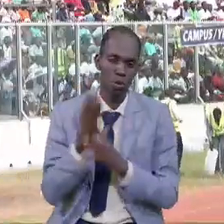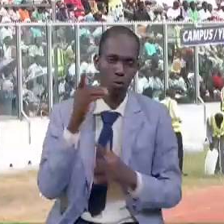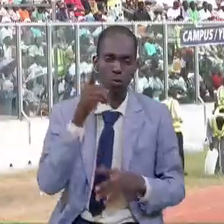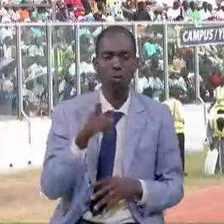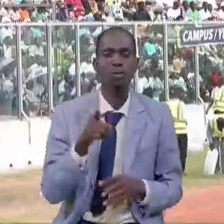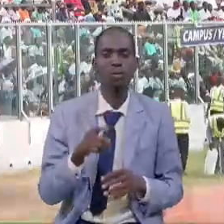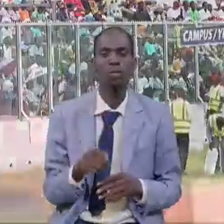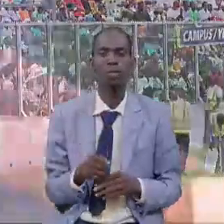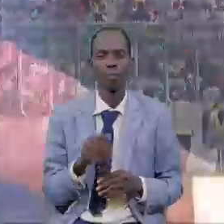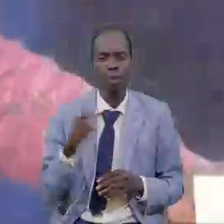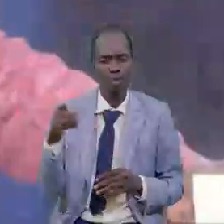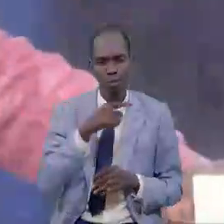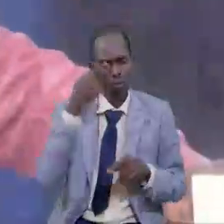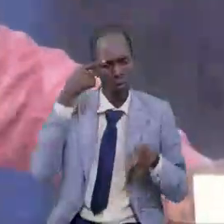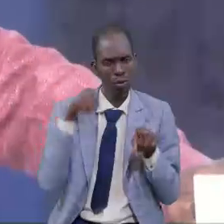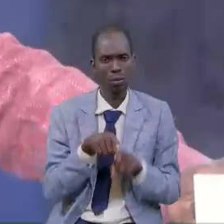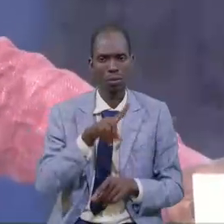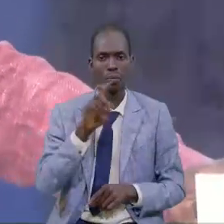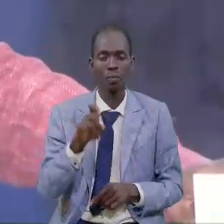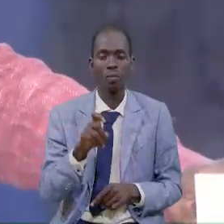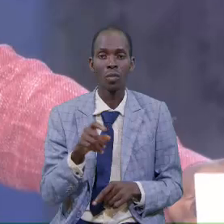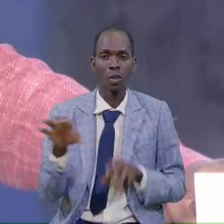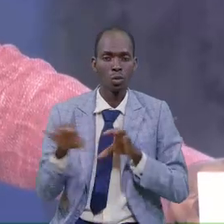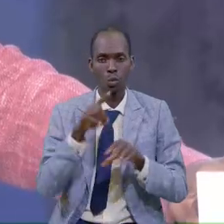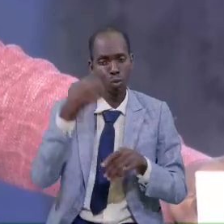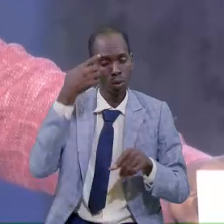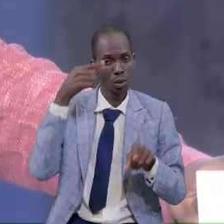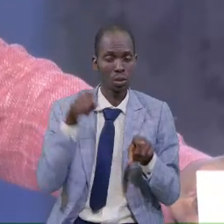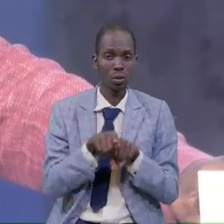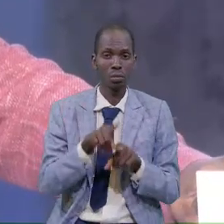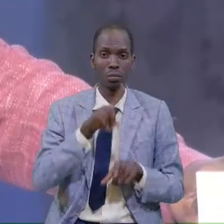agreement? I said, are you in agreement?